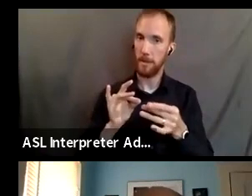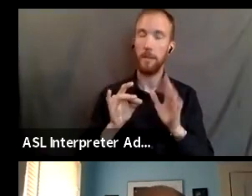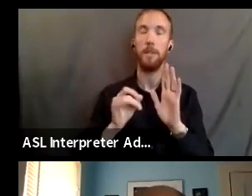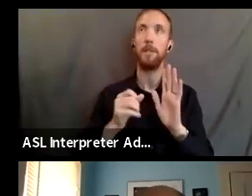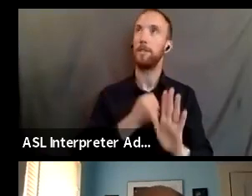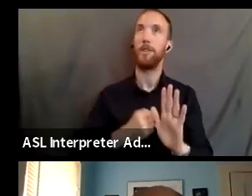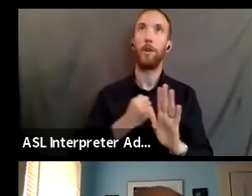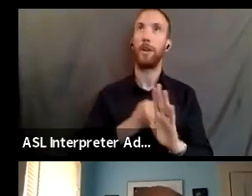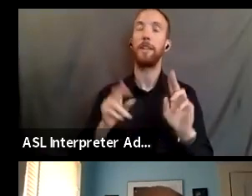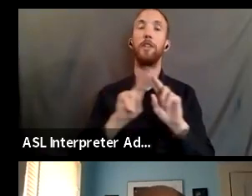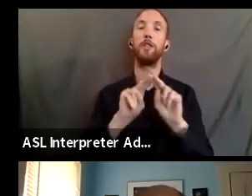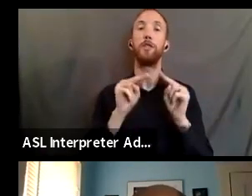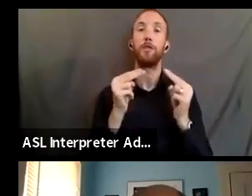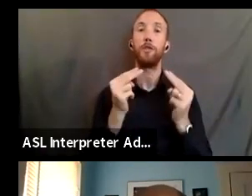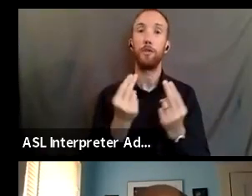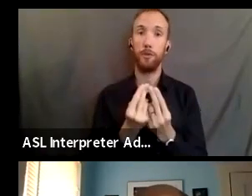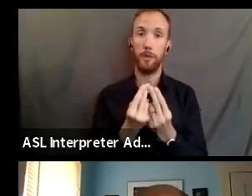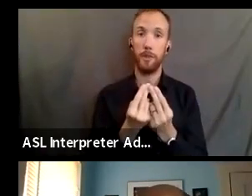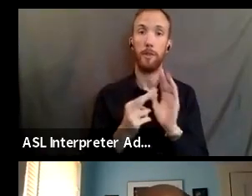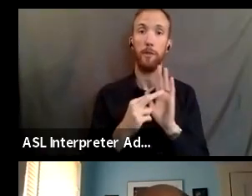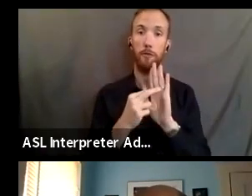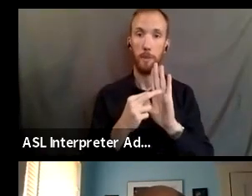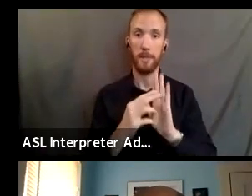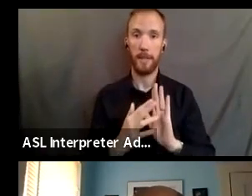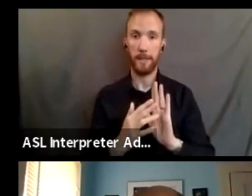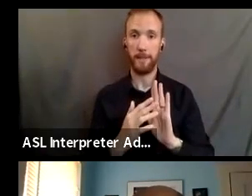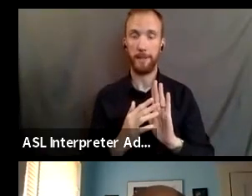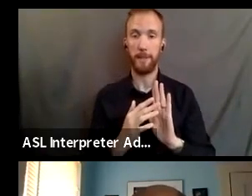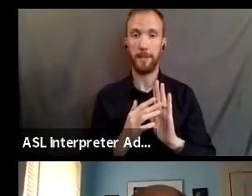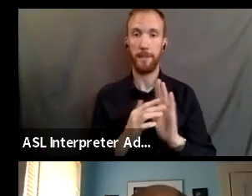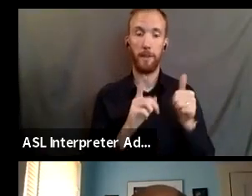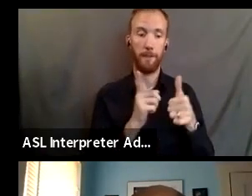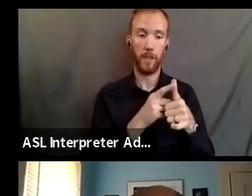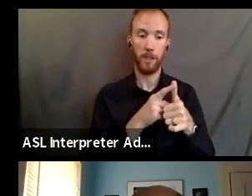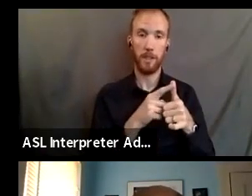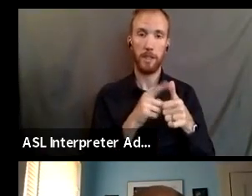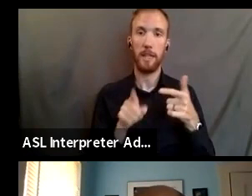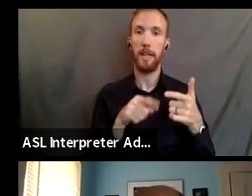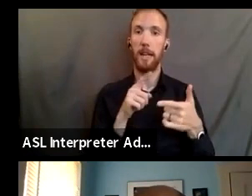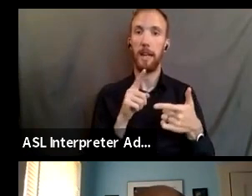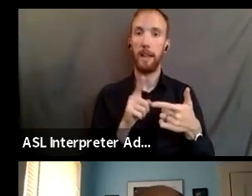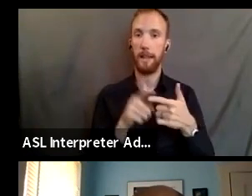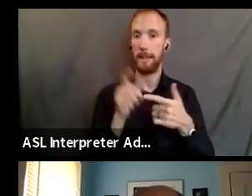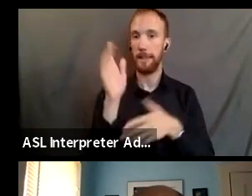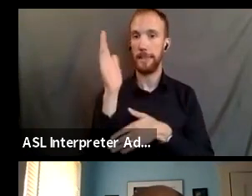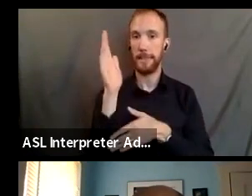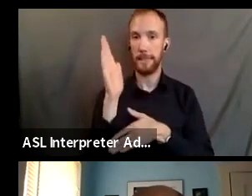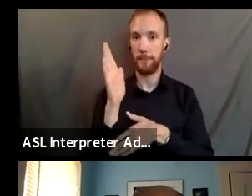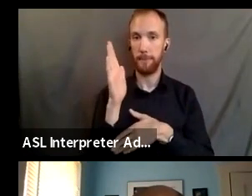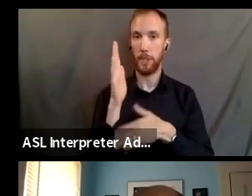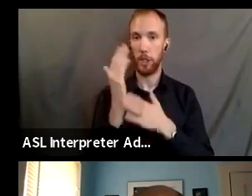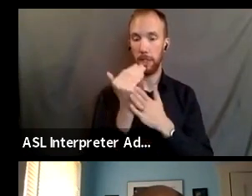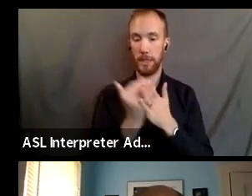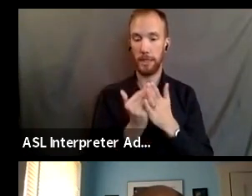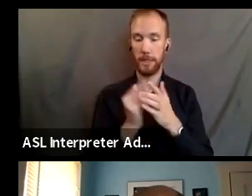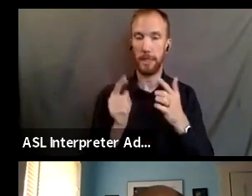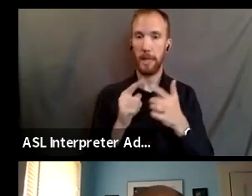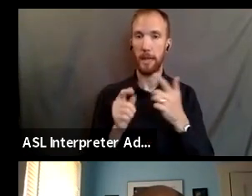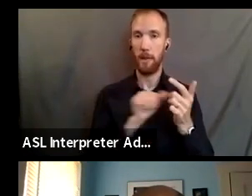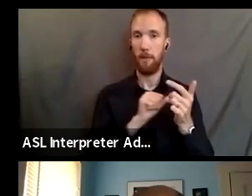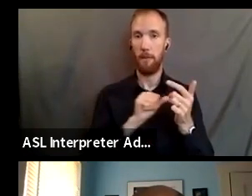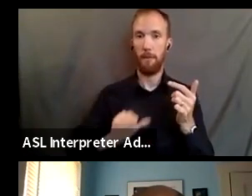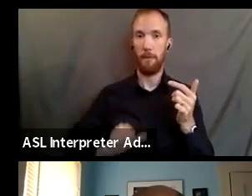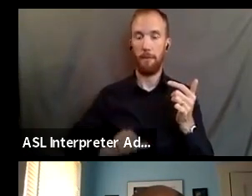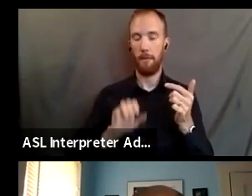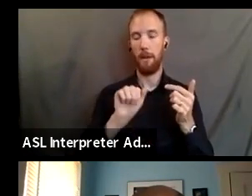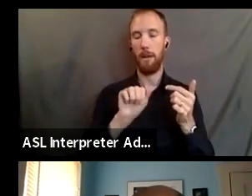union representatives we'll start off um first and then we'll proceed with the speakers list and then we will have alderman um address the board